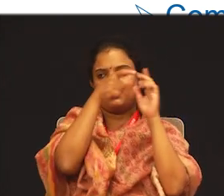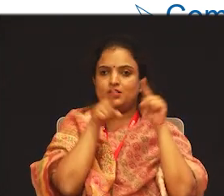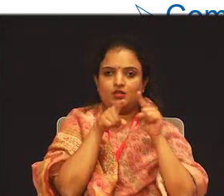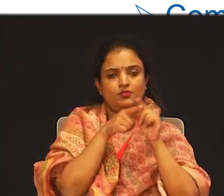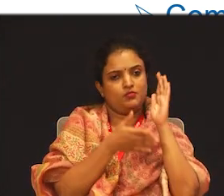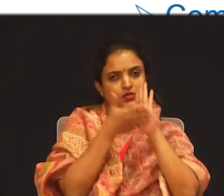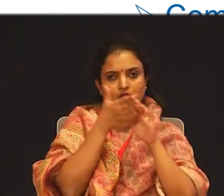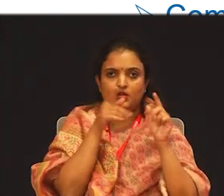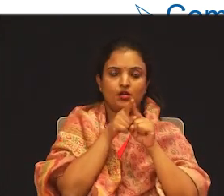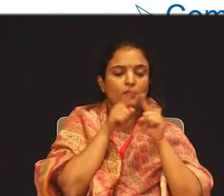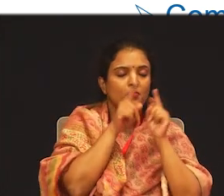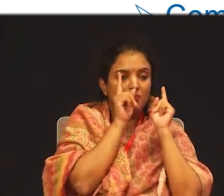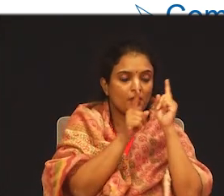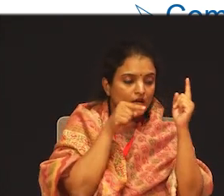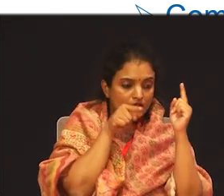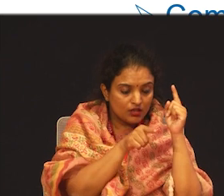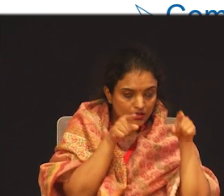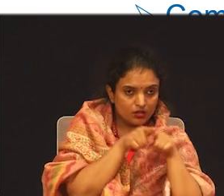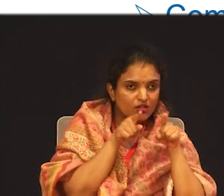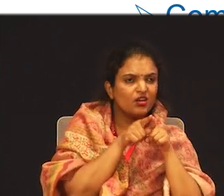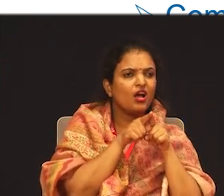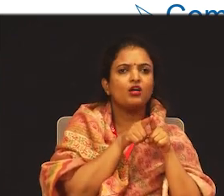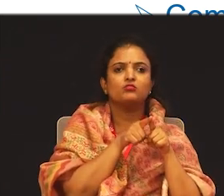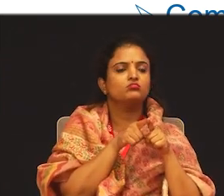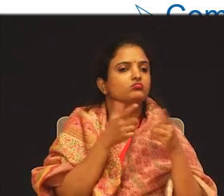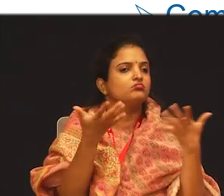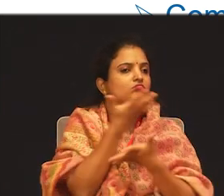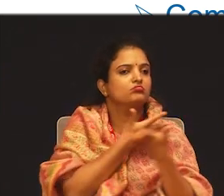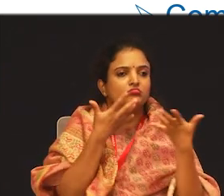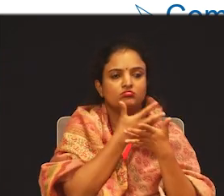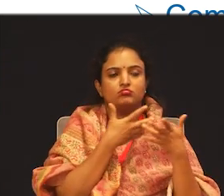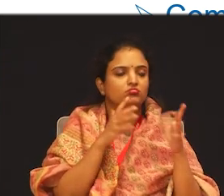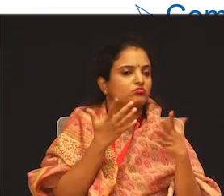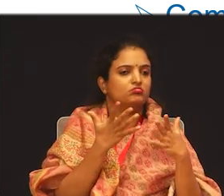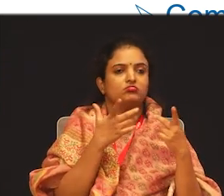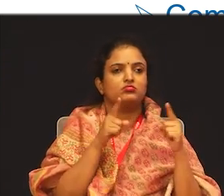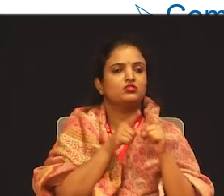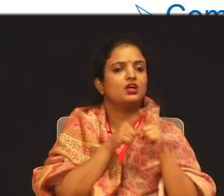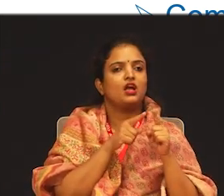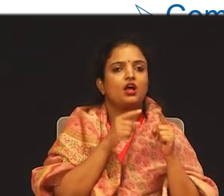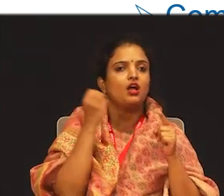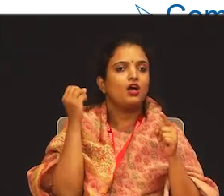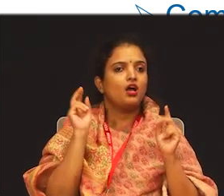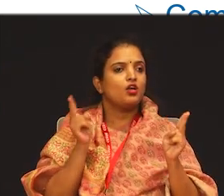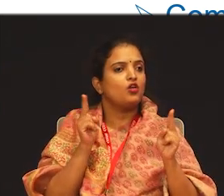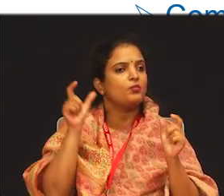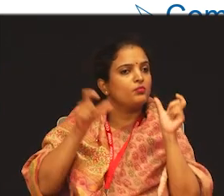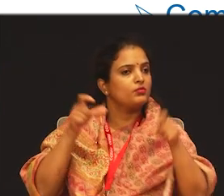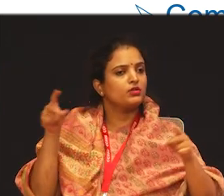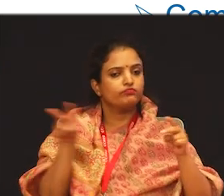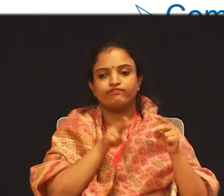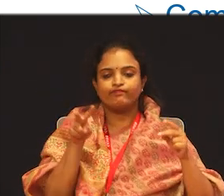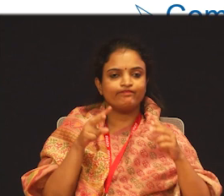premises, but may not have much interaction with children without disabilities. So that